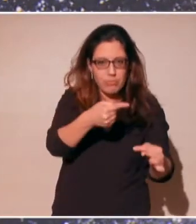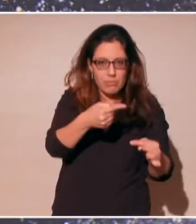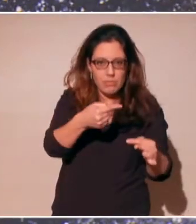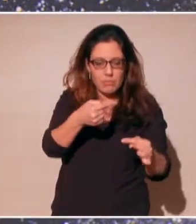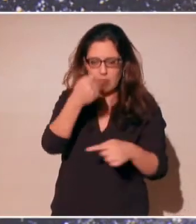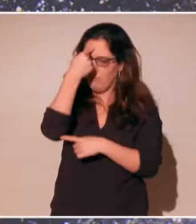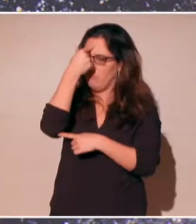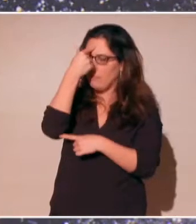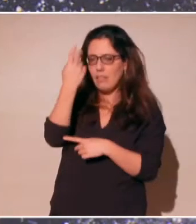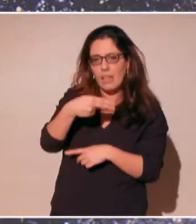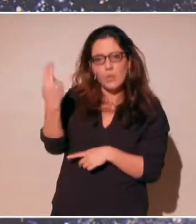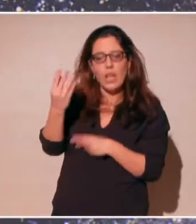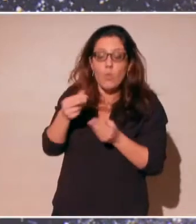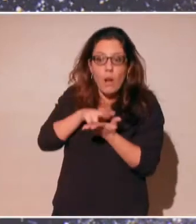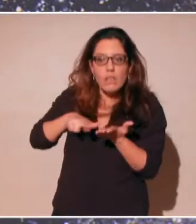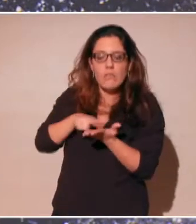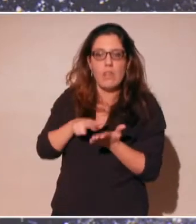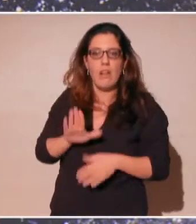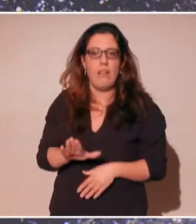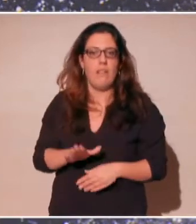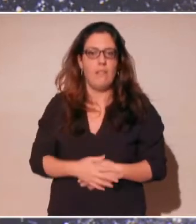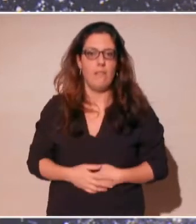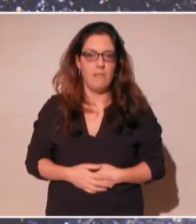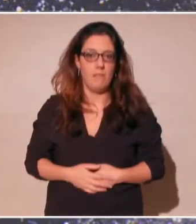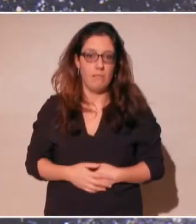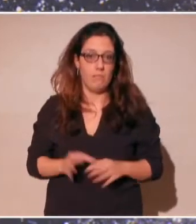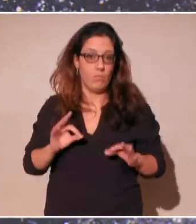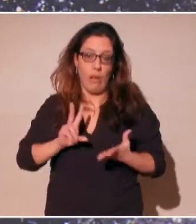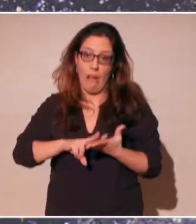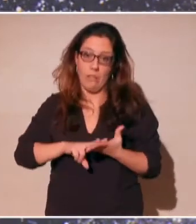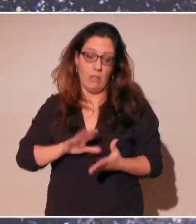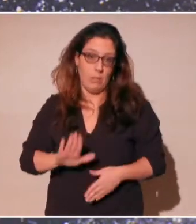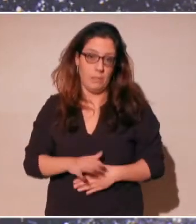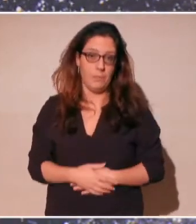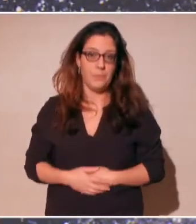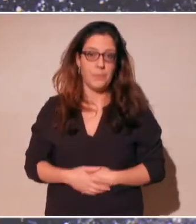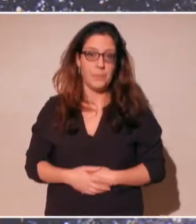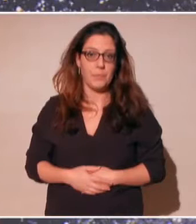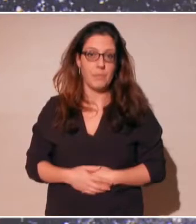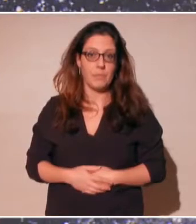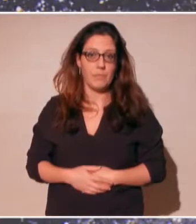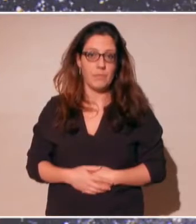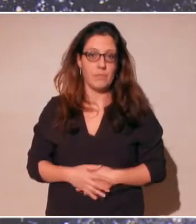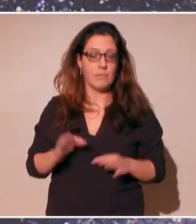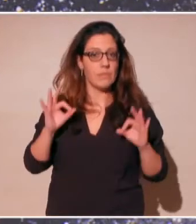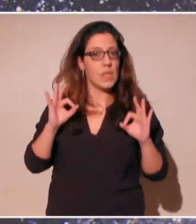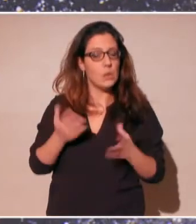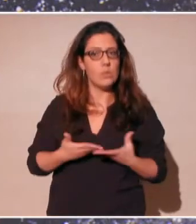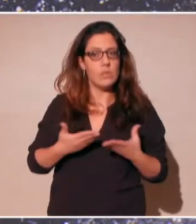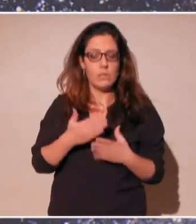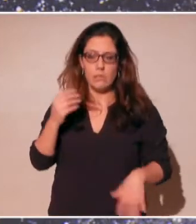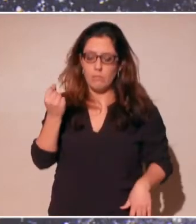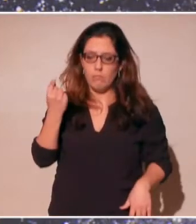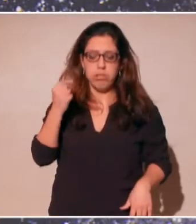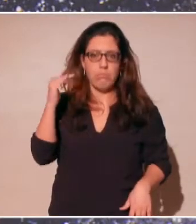up by AI remain national or regional. That is a fact. And this